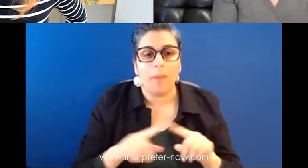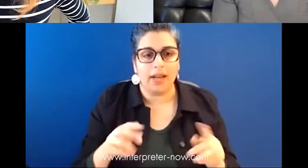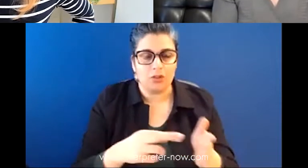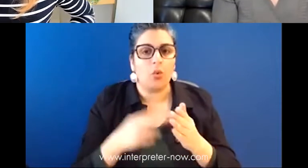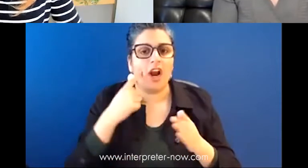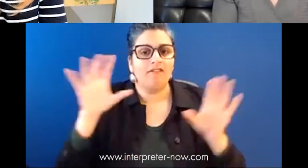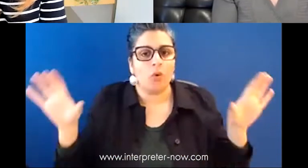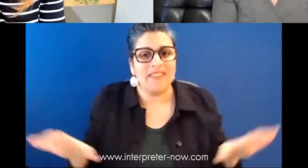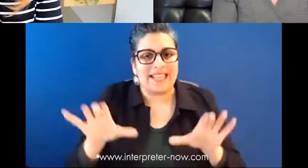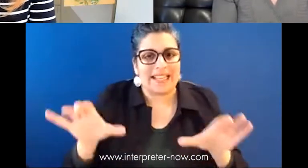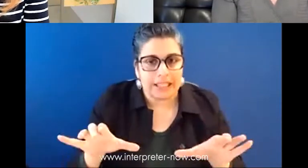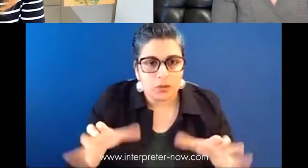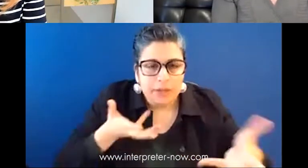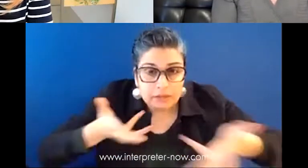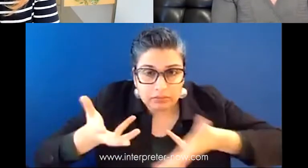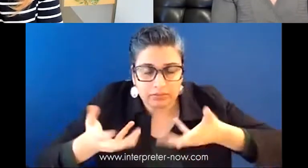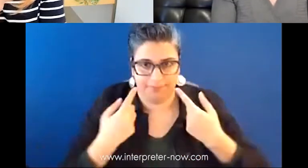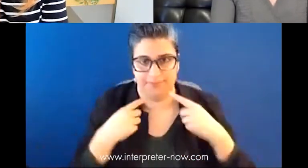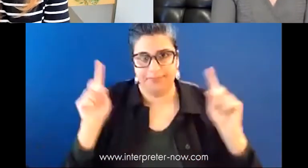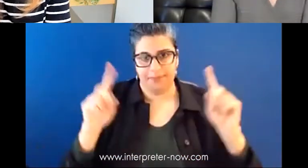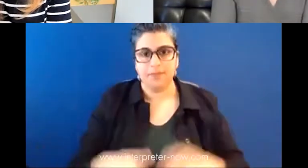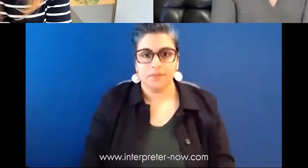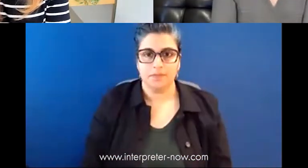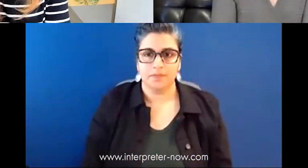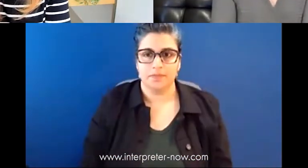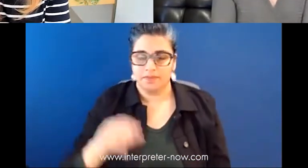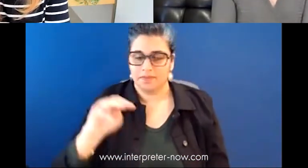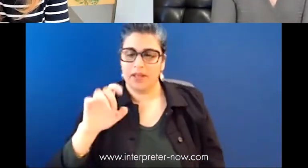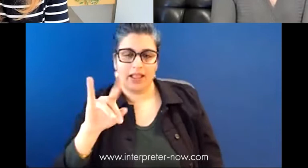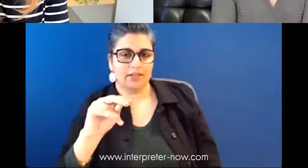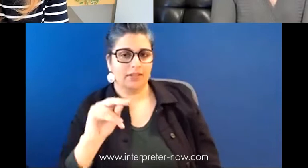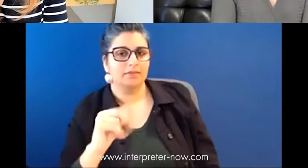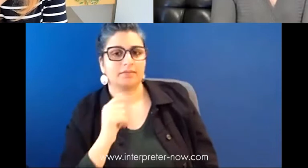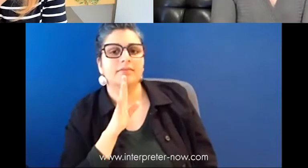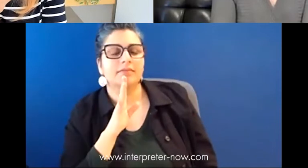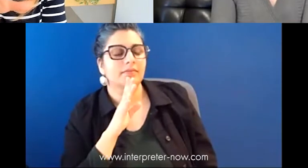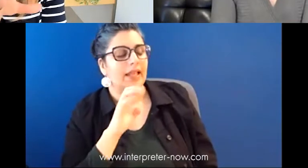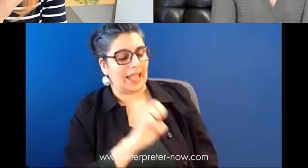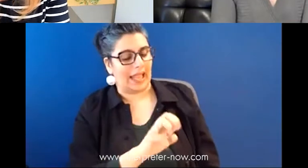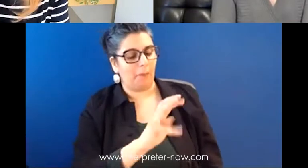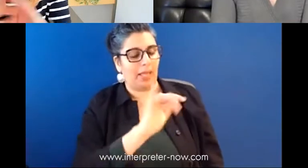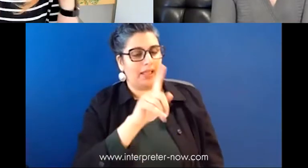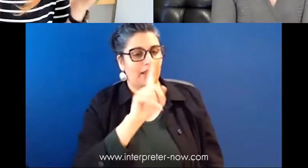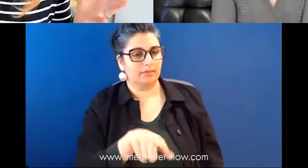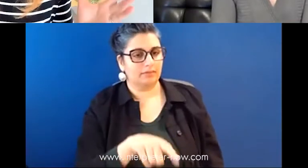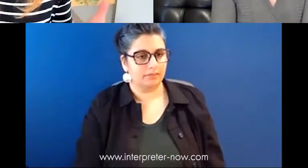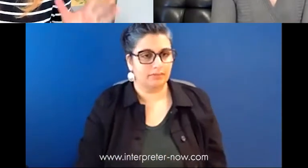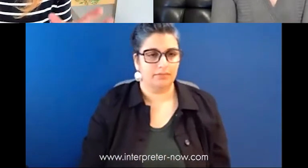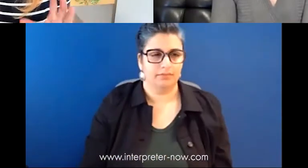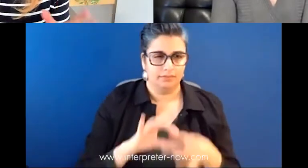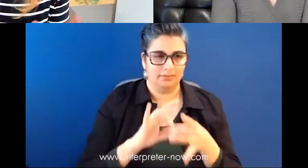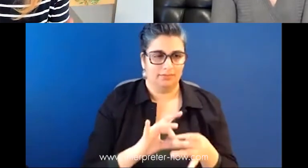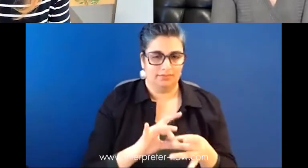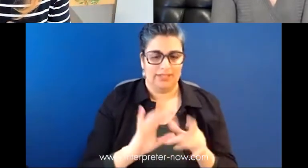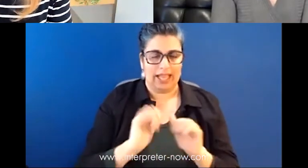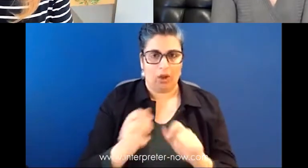pay off. Emily asks, it's related to how this